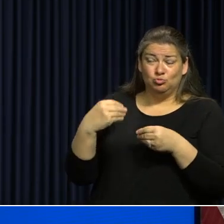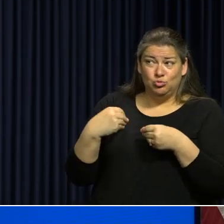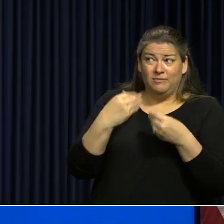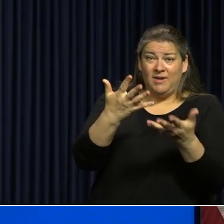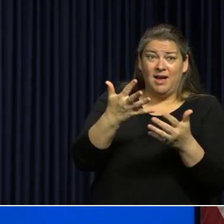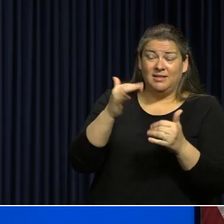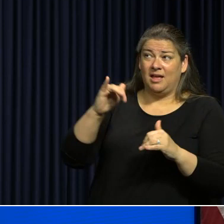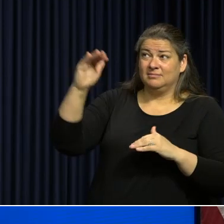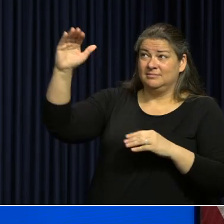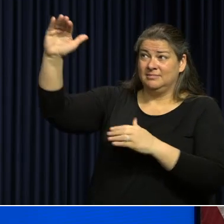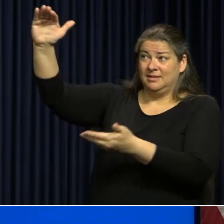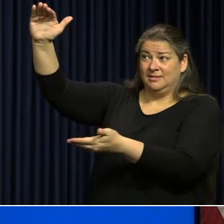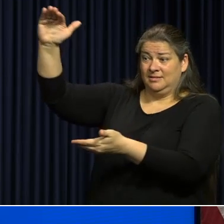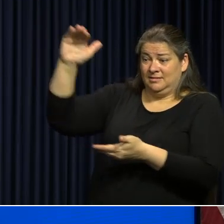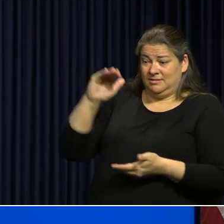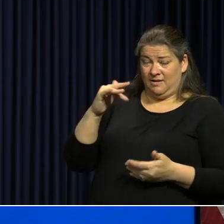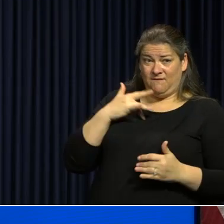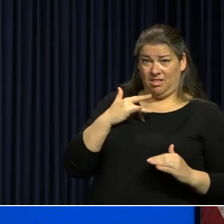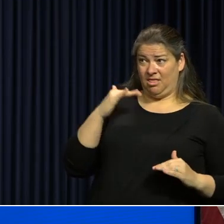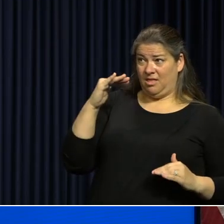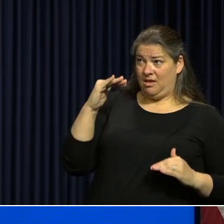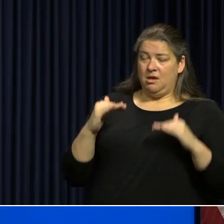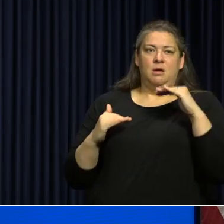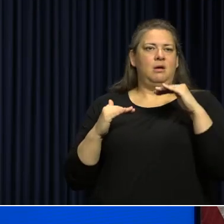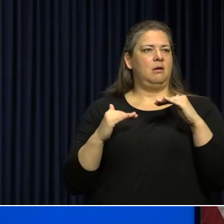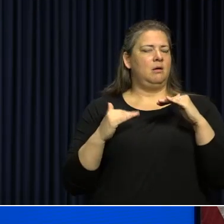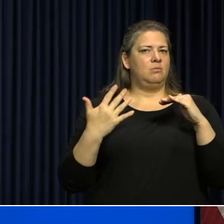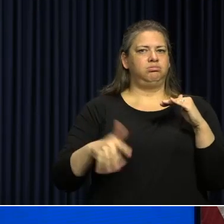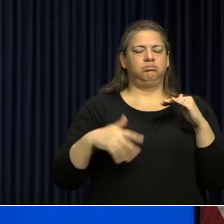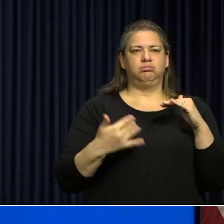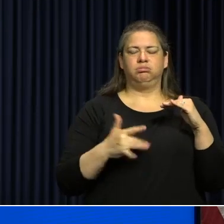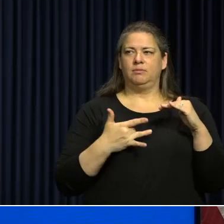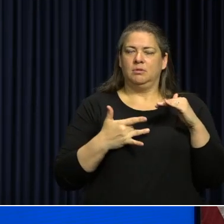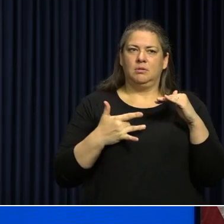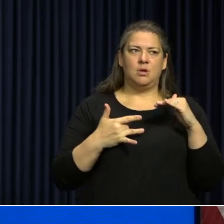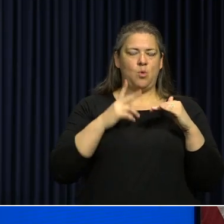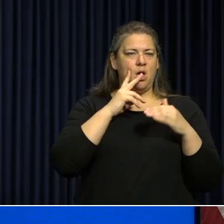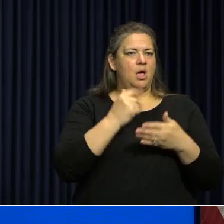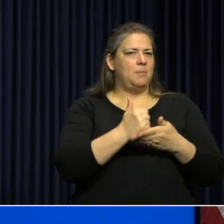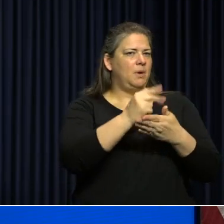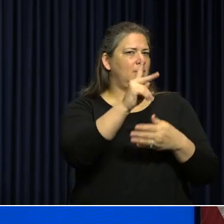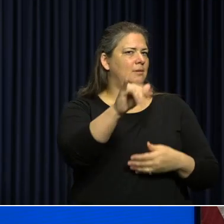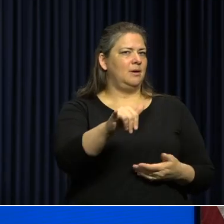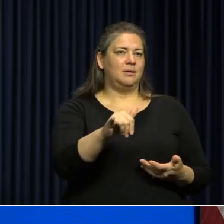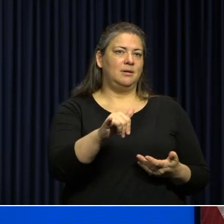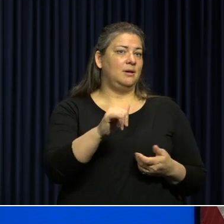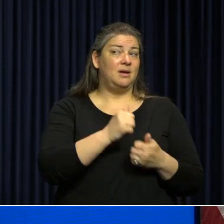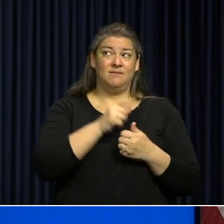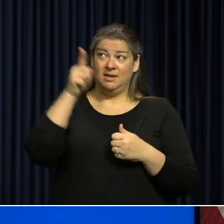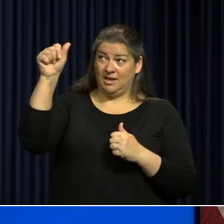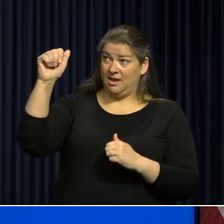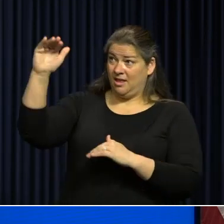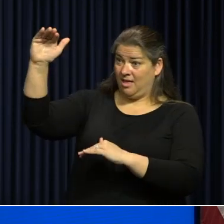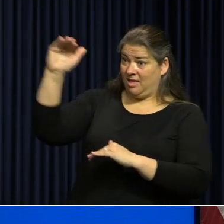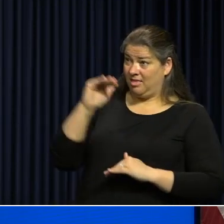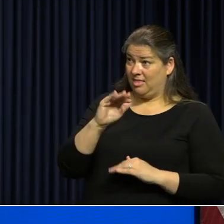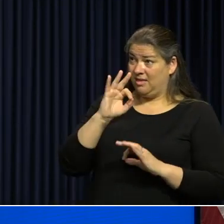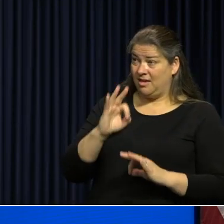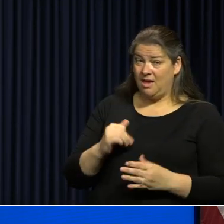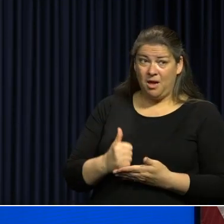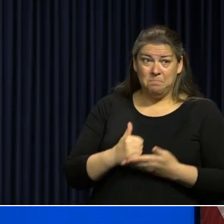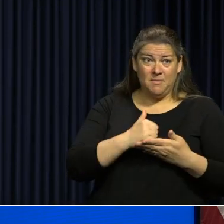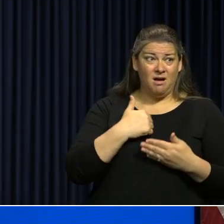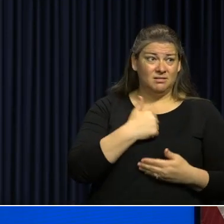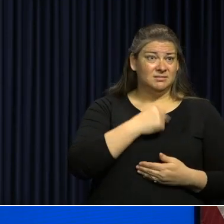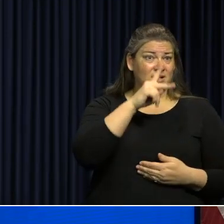that stabilization, it'll help Kentucky. At the end of the day, if he can help us come through and do that, he will